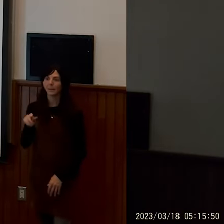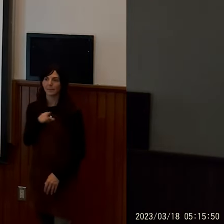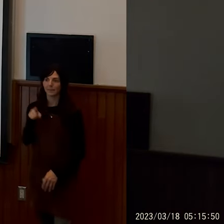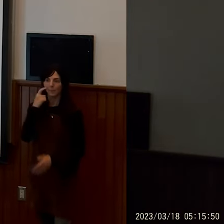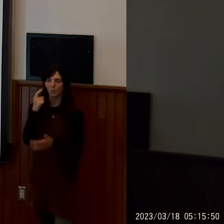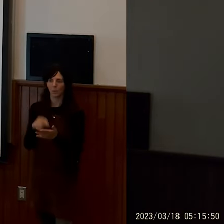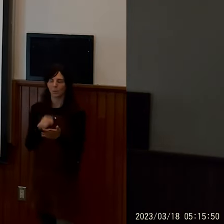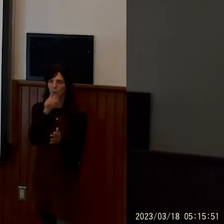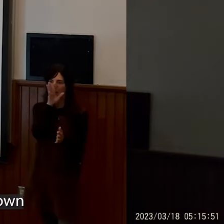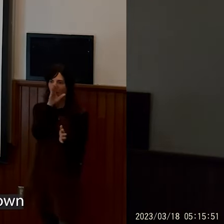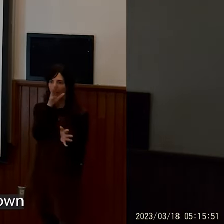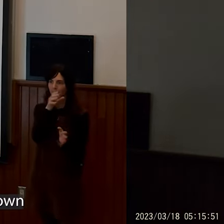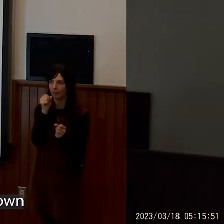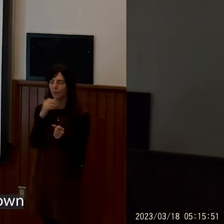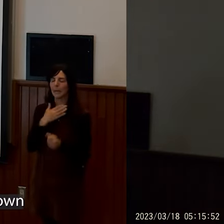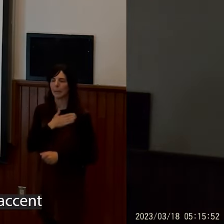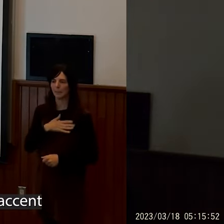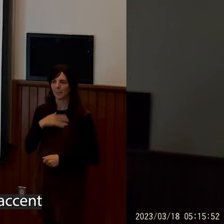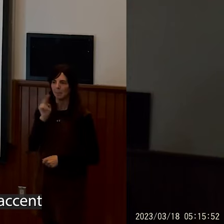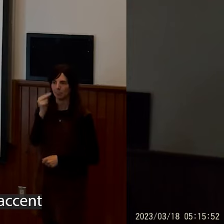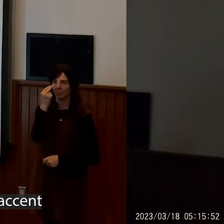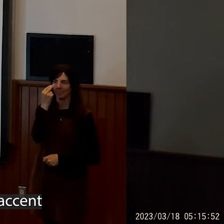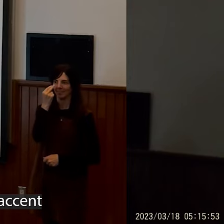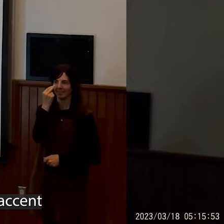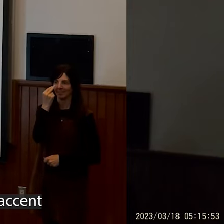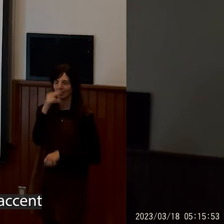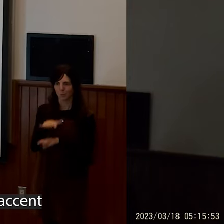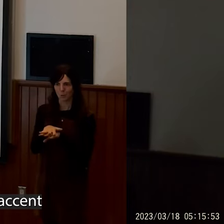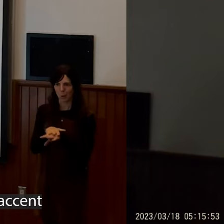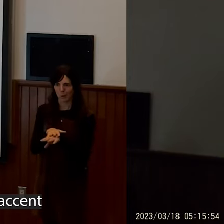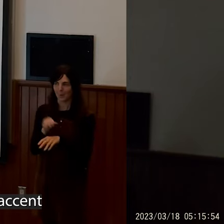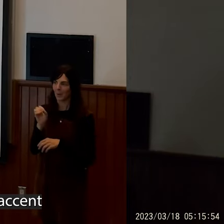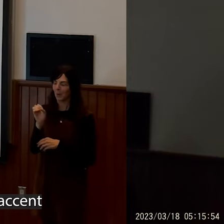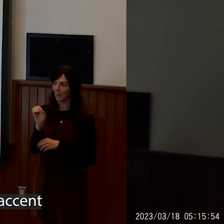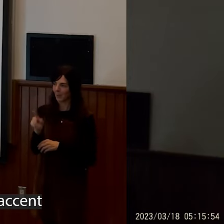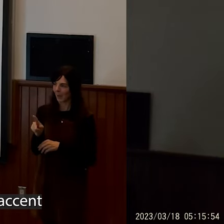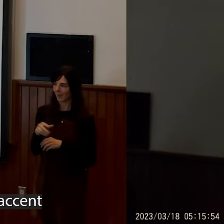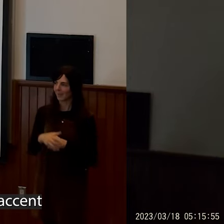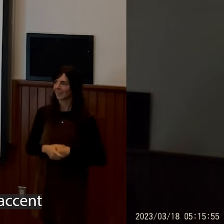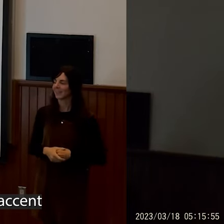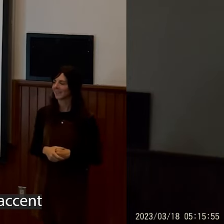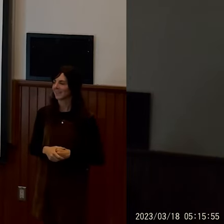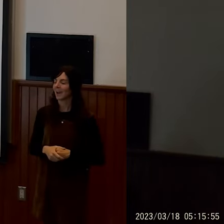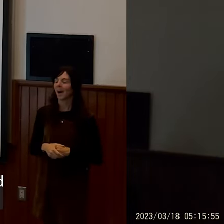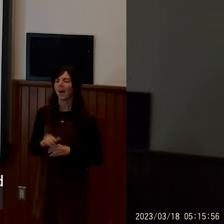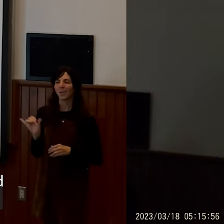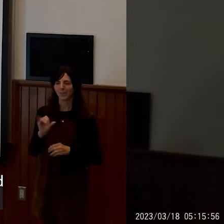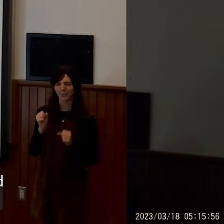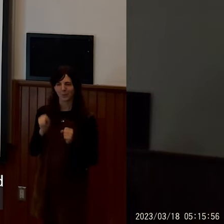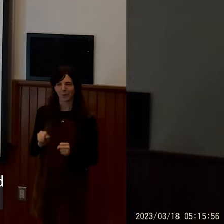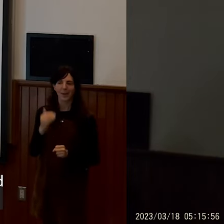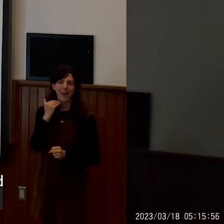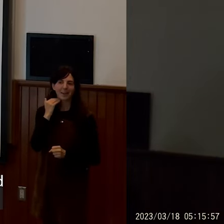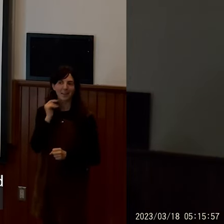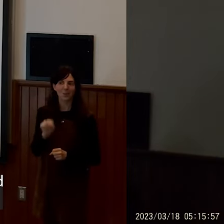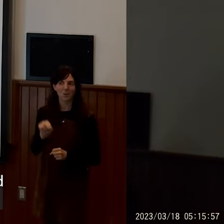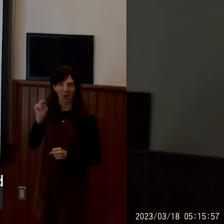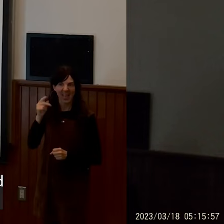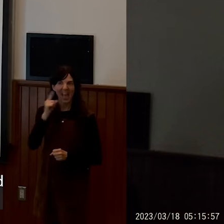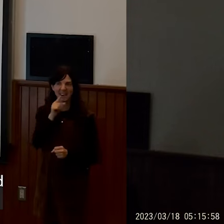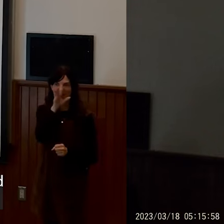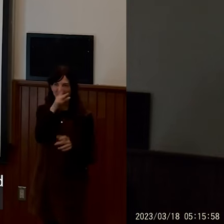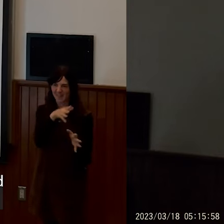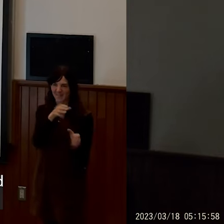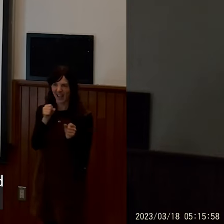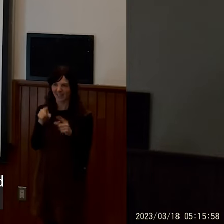bit, somebody look at me to slow down, mm-hmm. it's because I didn't fall into my Northern accent, and then you won't understand a word I'm saying.